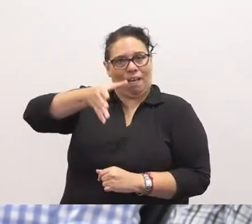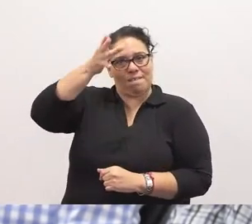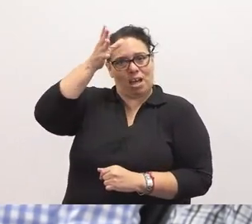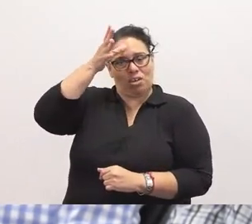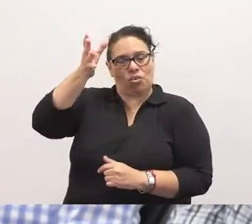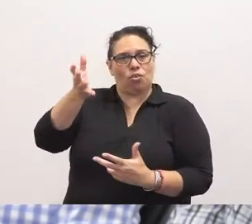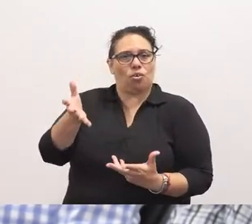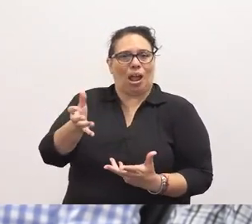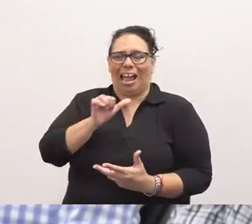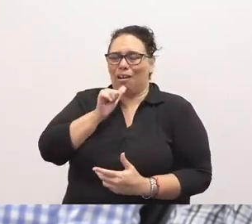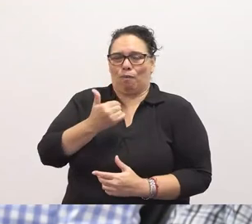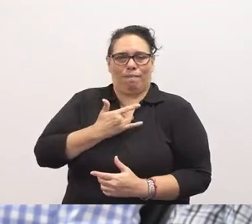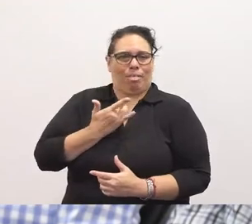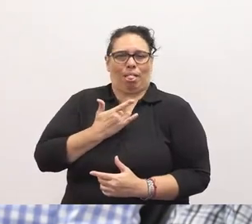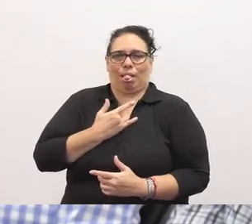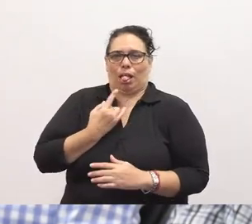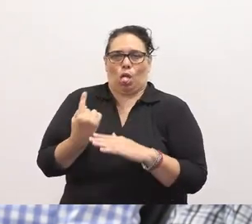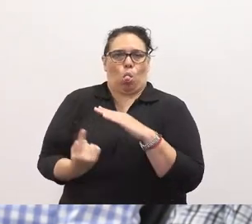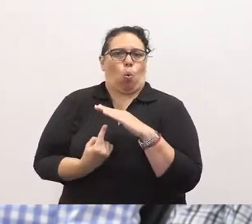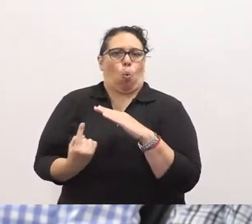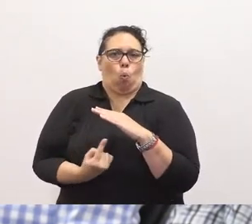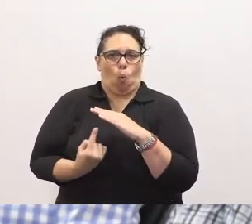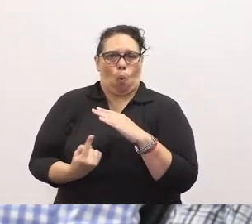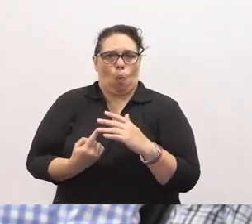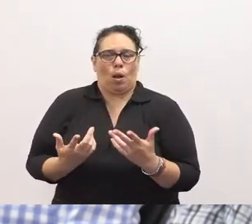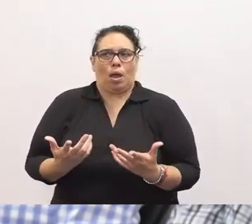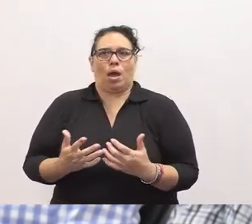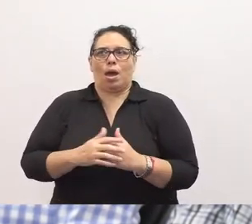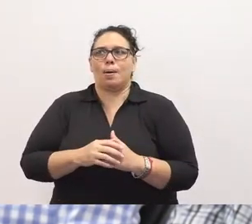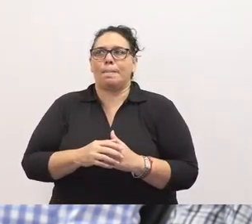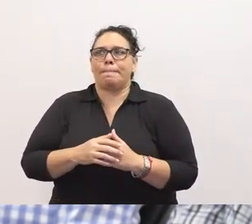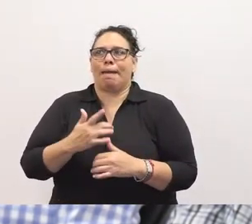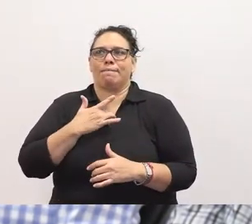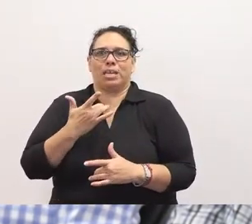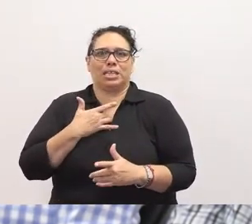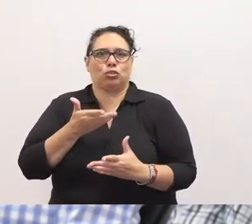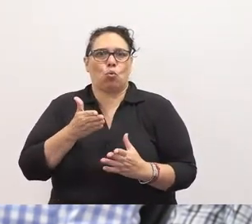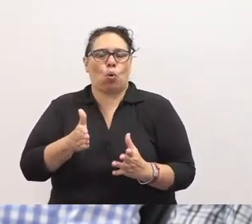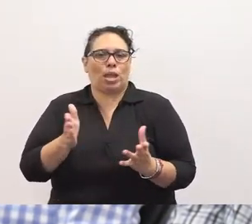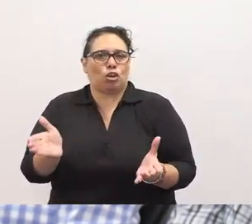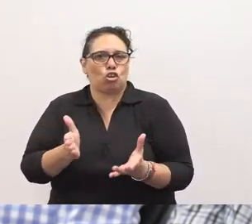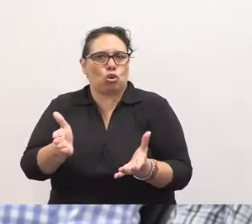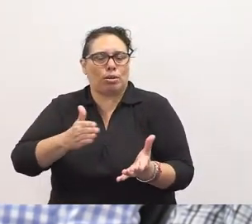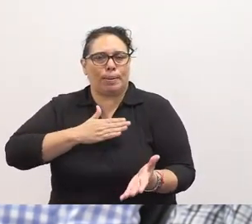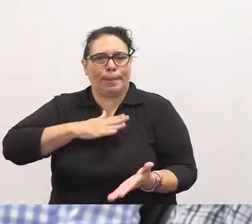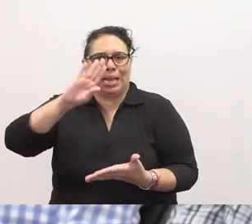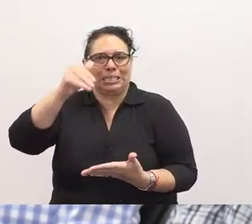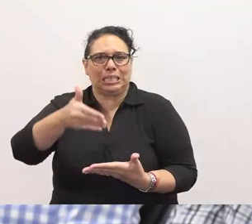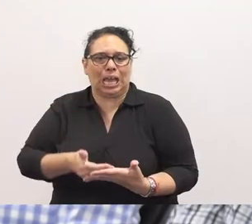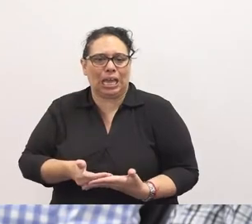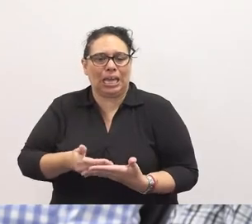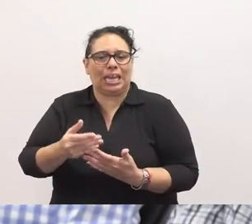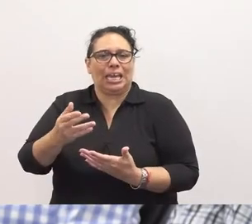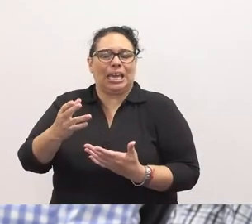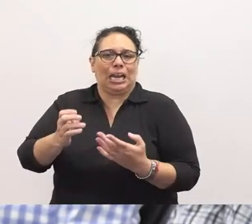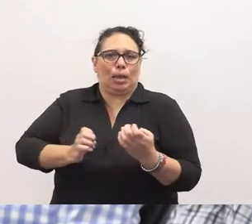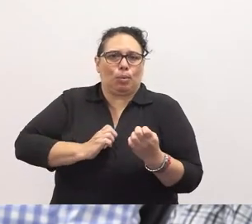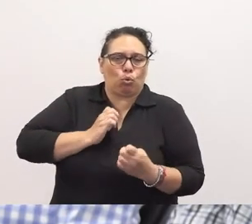feel alone, that I'm alone, and I feel like there's a way that encourage my sons to be